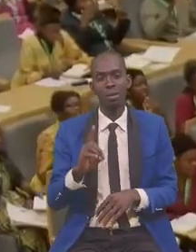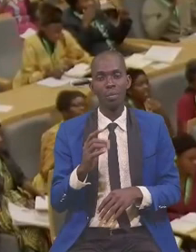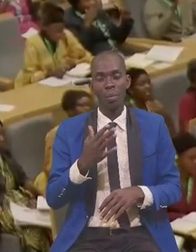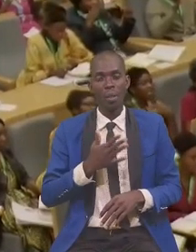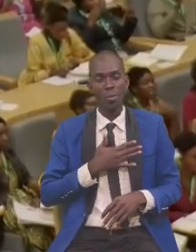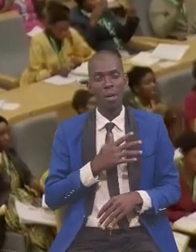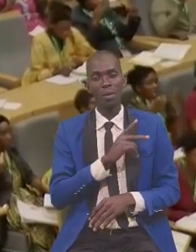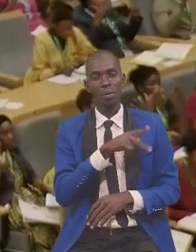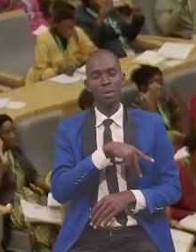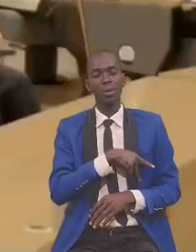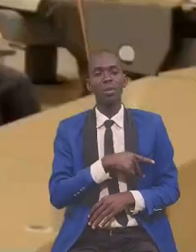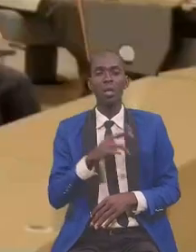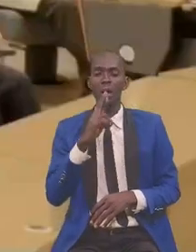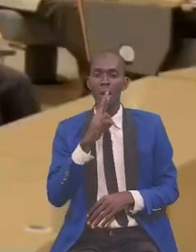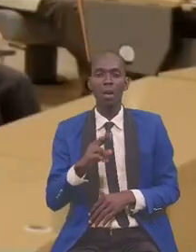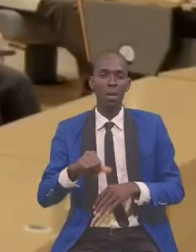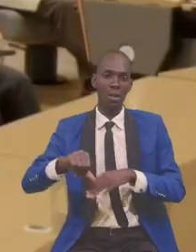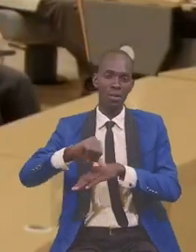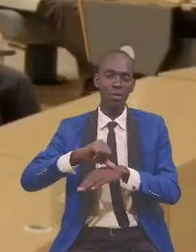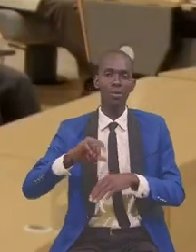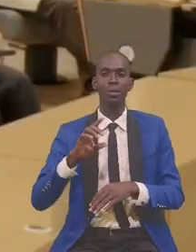personality anointed.